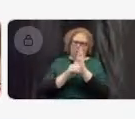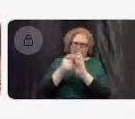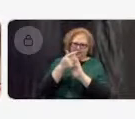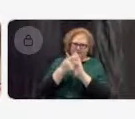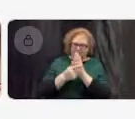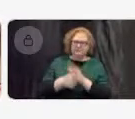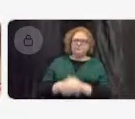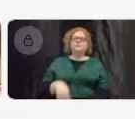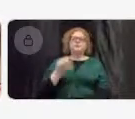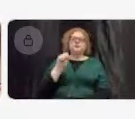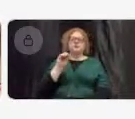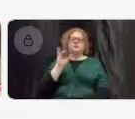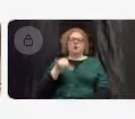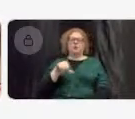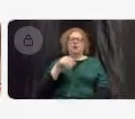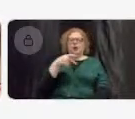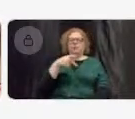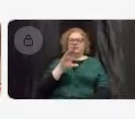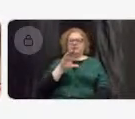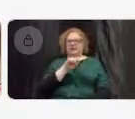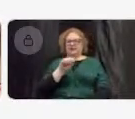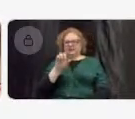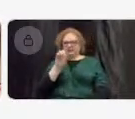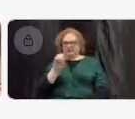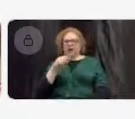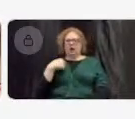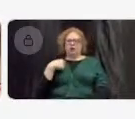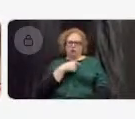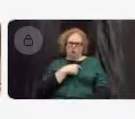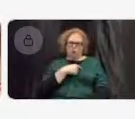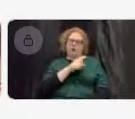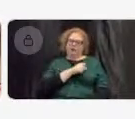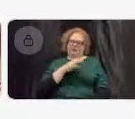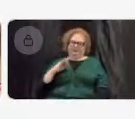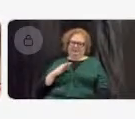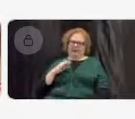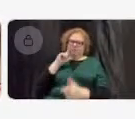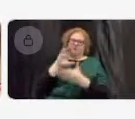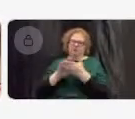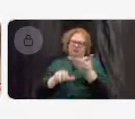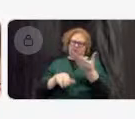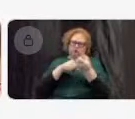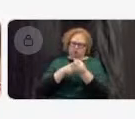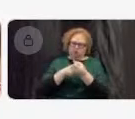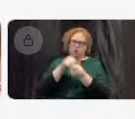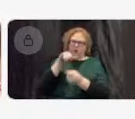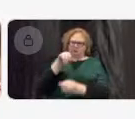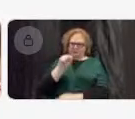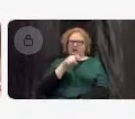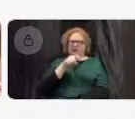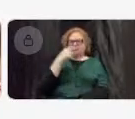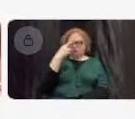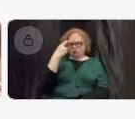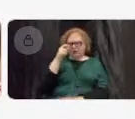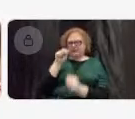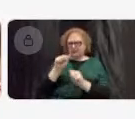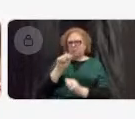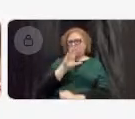requested PD-C rezoning. Staff believes the request is reasonable and that the proposed STR2 use